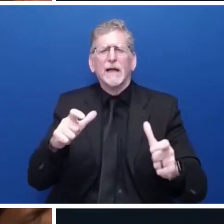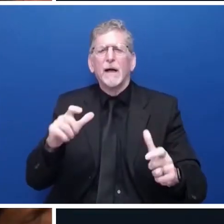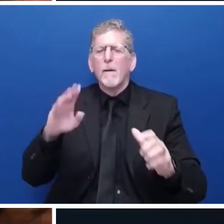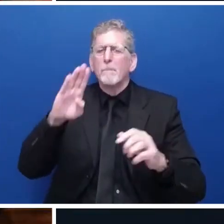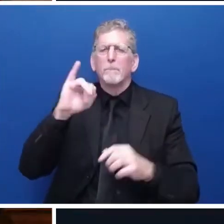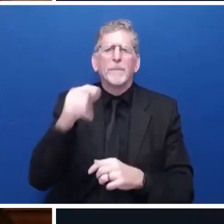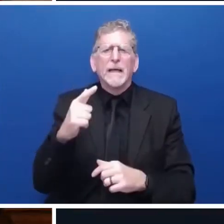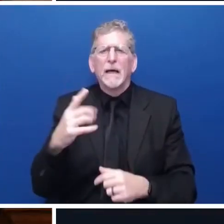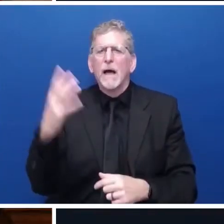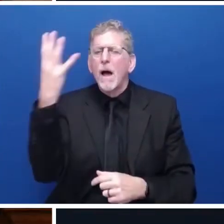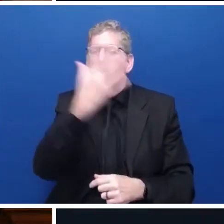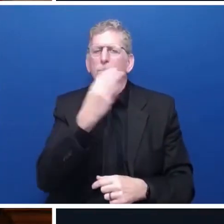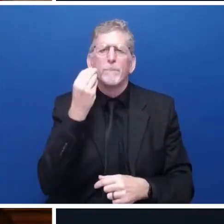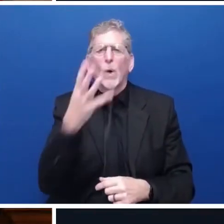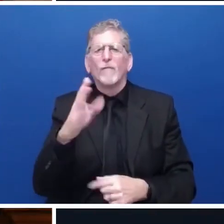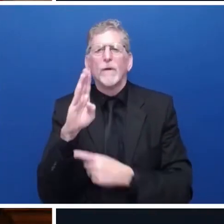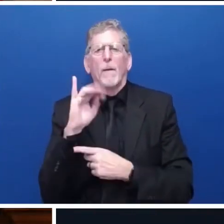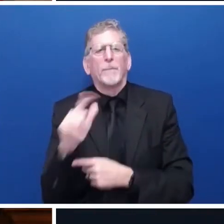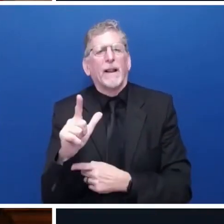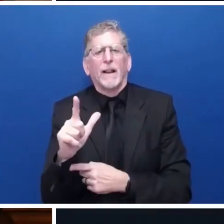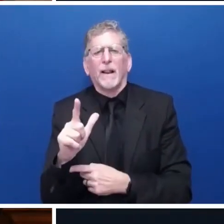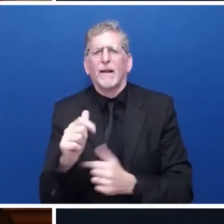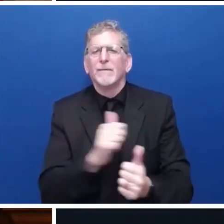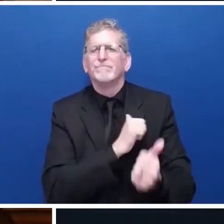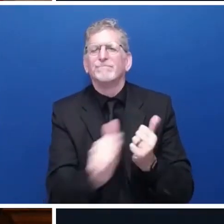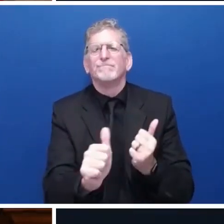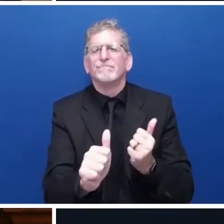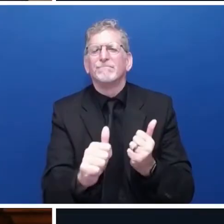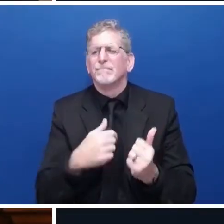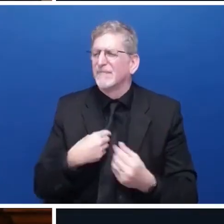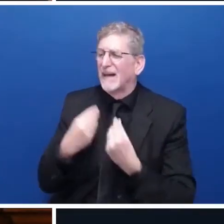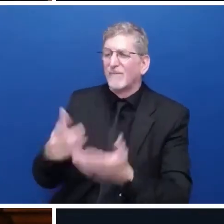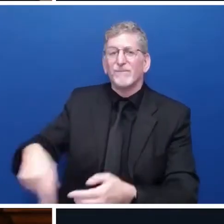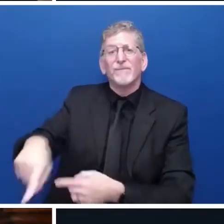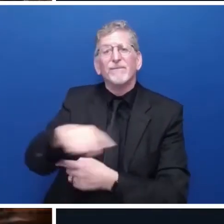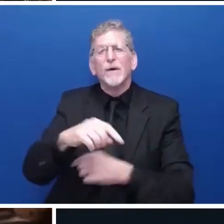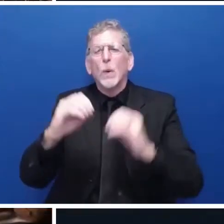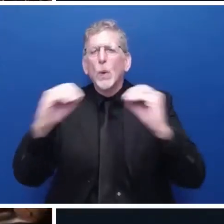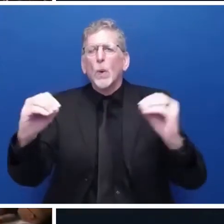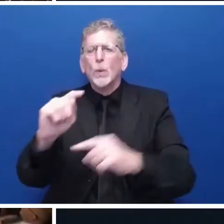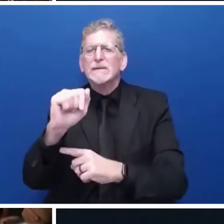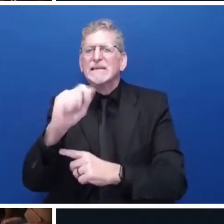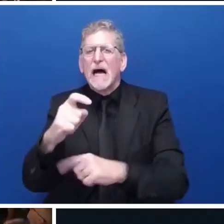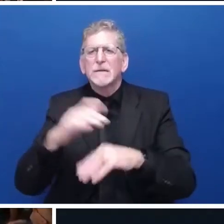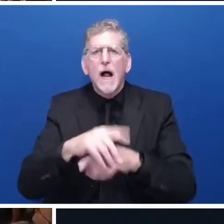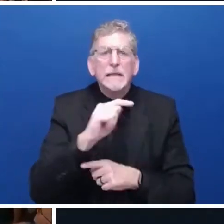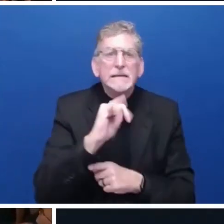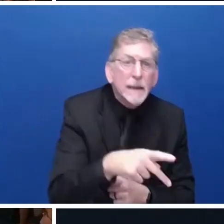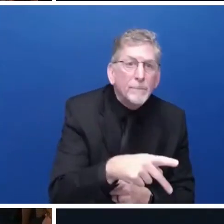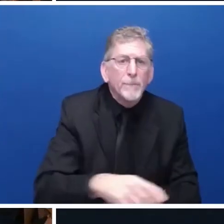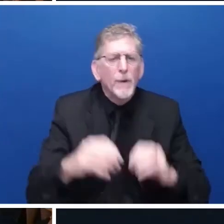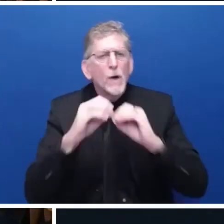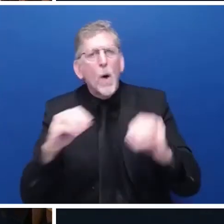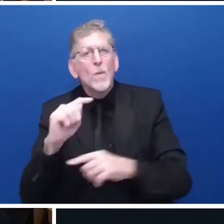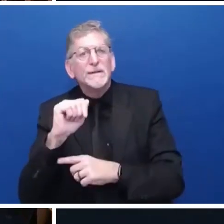tax on tips, no tax on overtime, and no tax on Social Security for our great seniors.